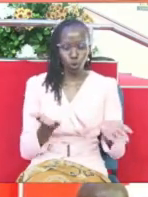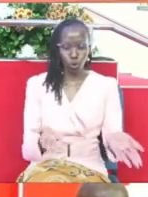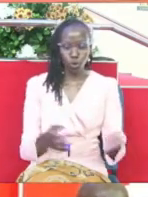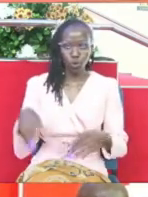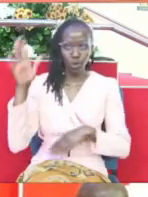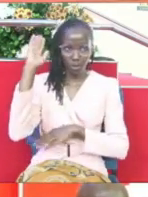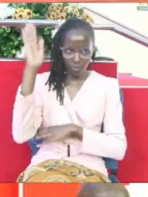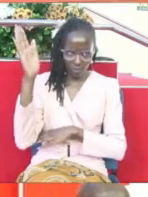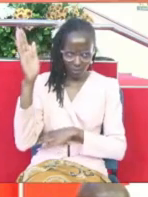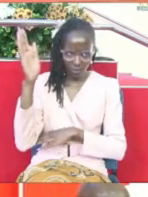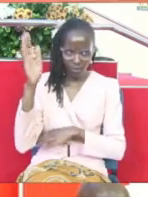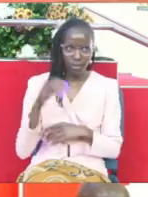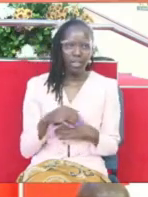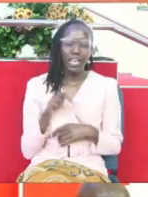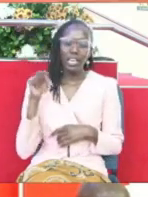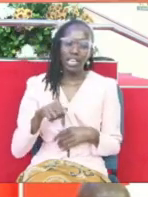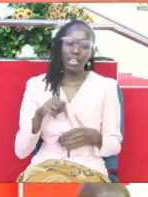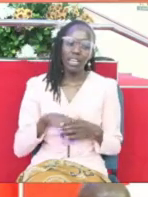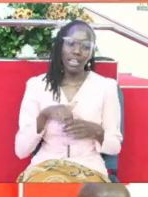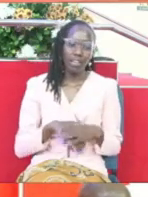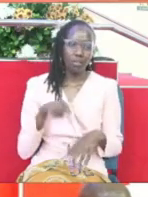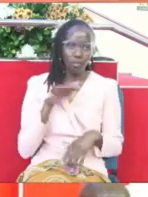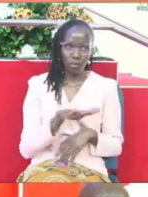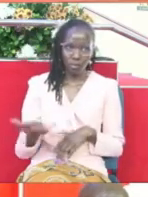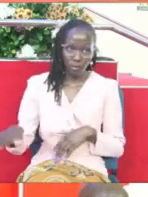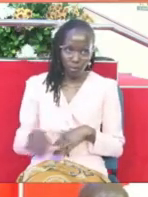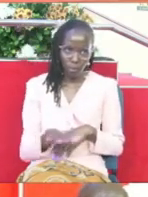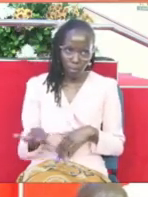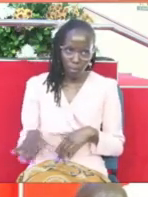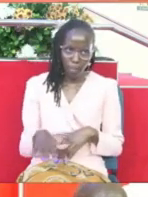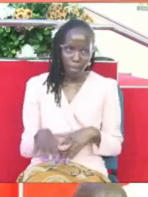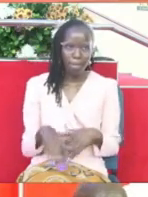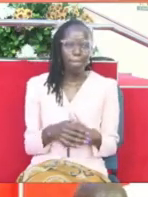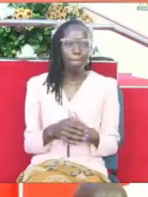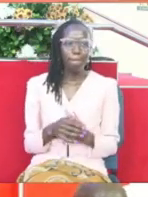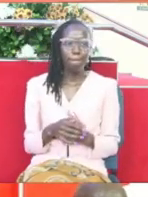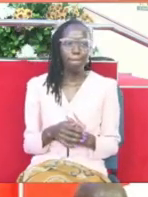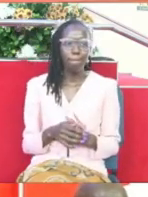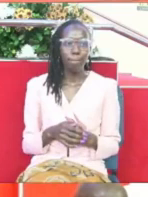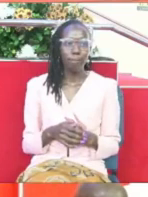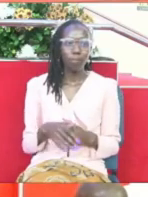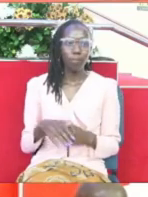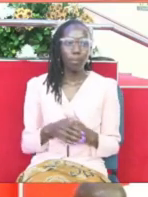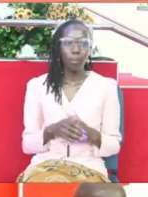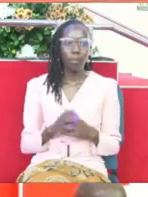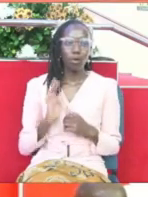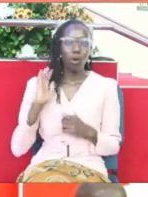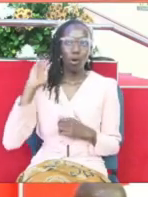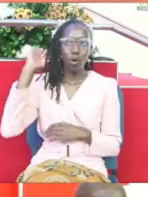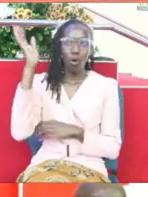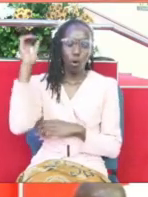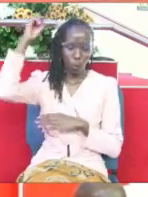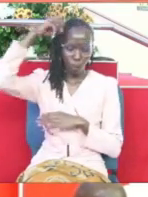kuomba atajidhihirisha kwangu nikiwa mahali pale. He gets to pour himself inside of you when you're in the secret